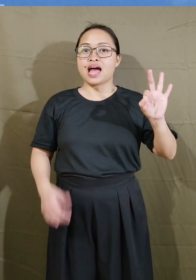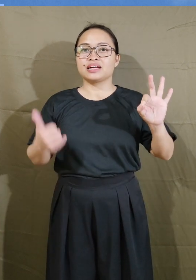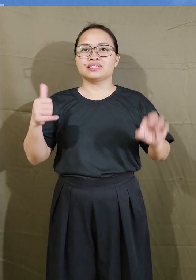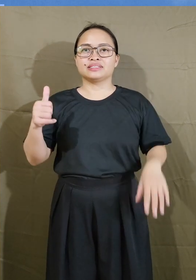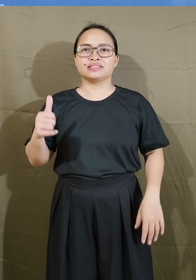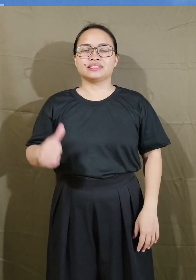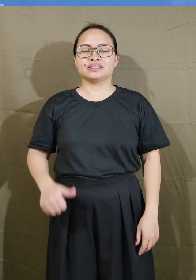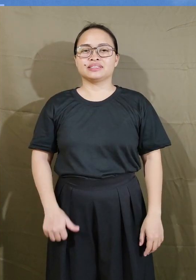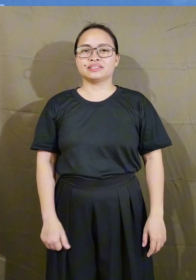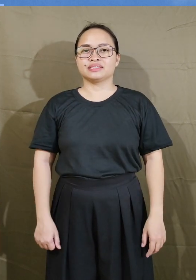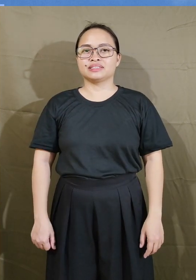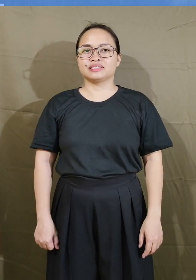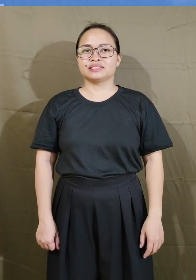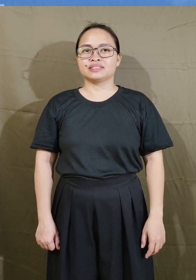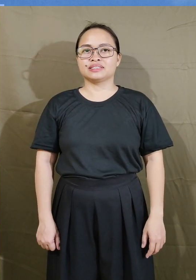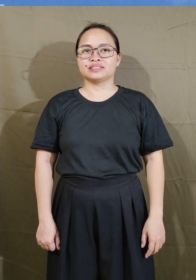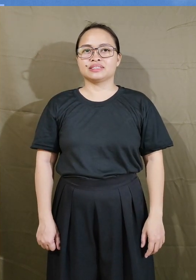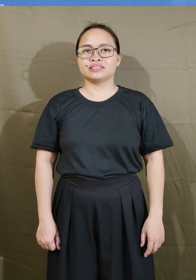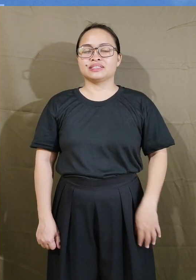9 10s,